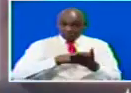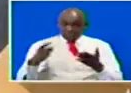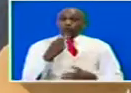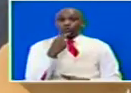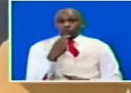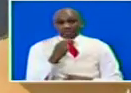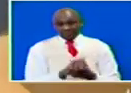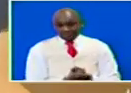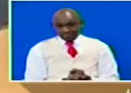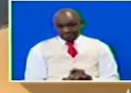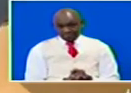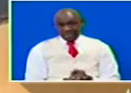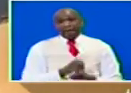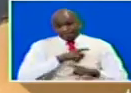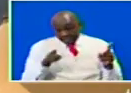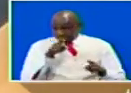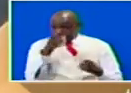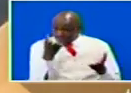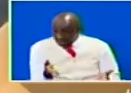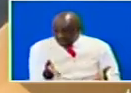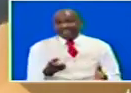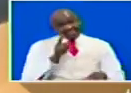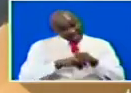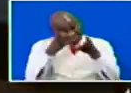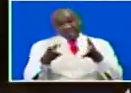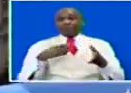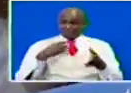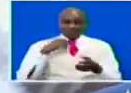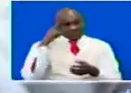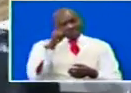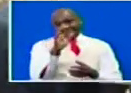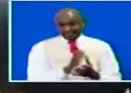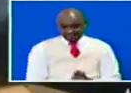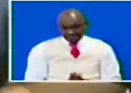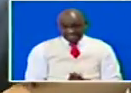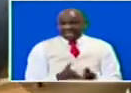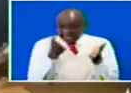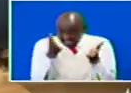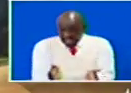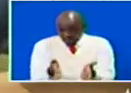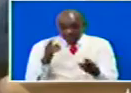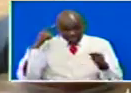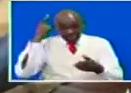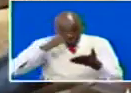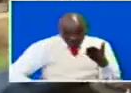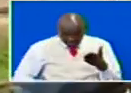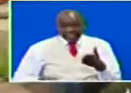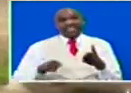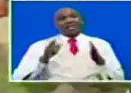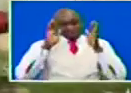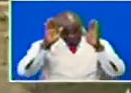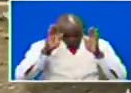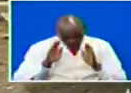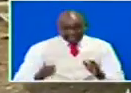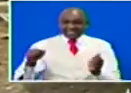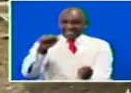Tuesday. But he will cross that bridge when he gets there. For now, the only session that matters to